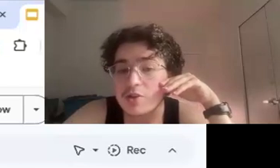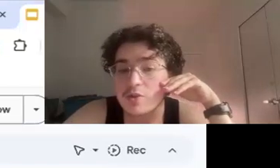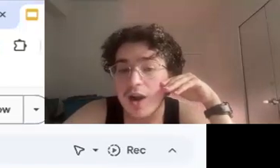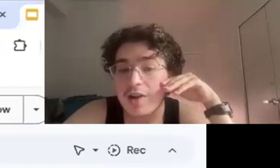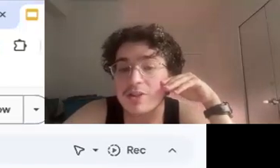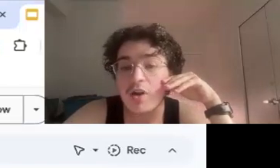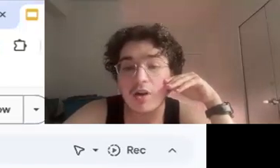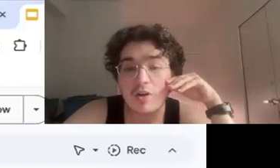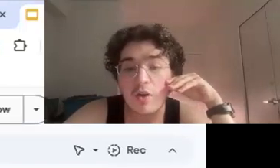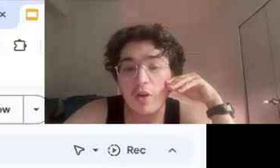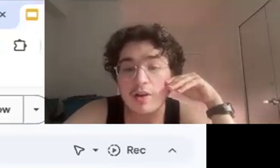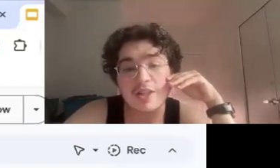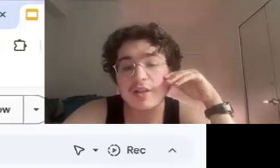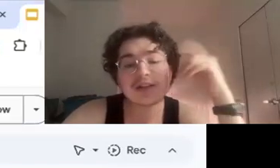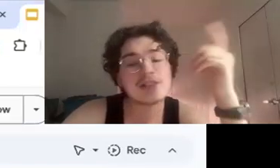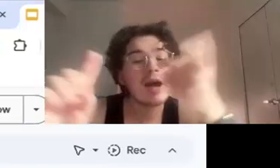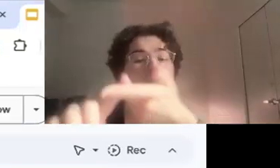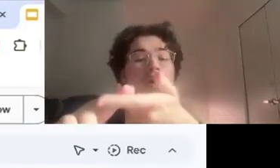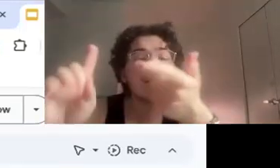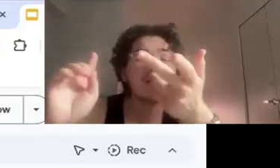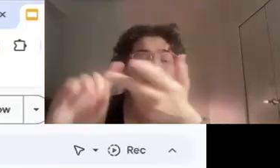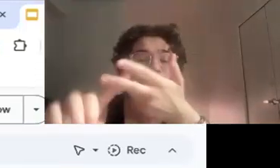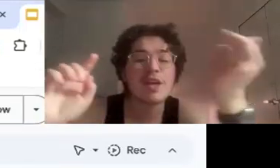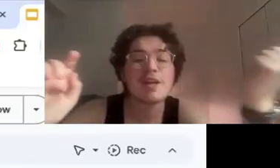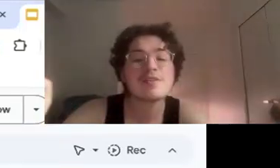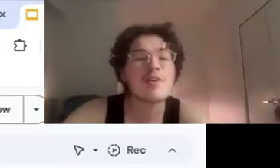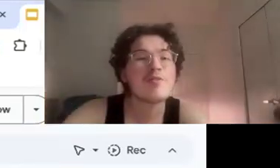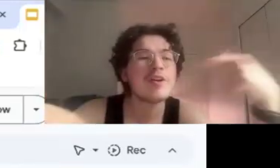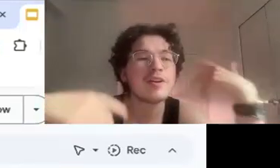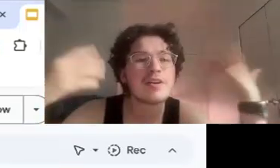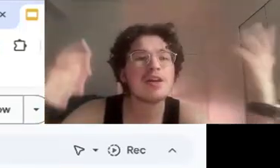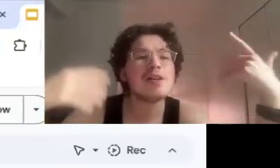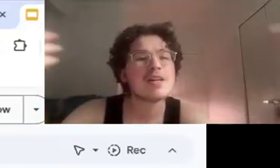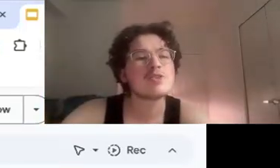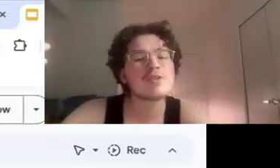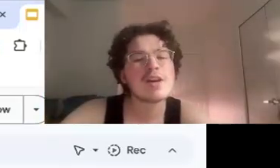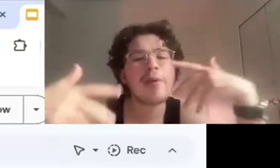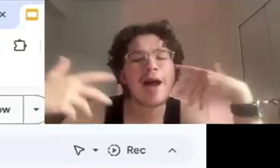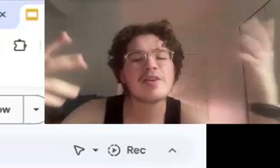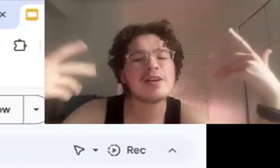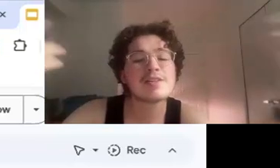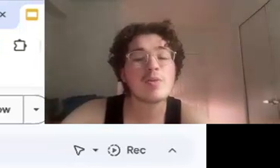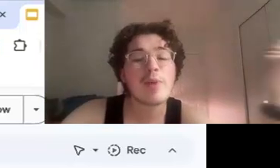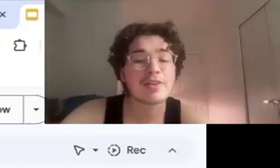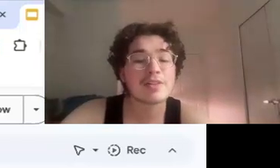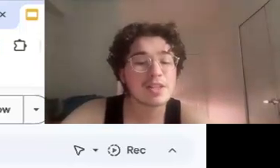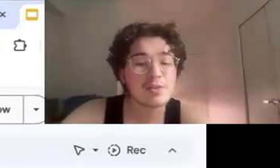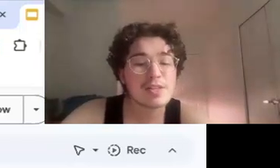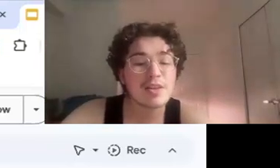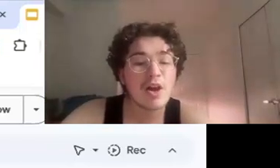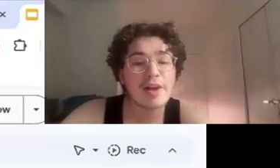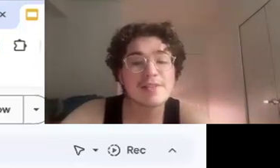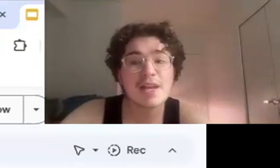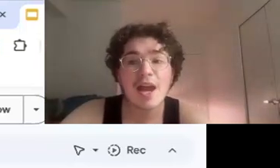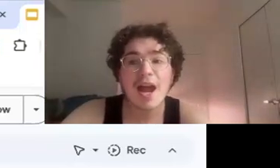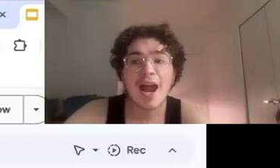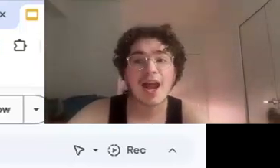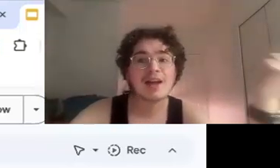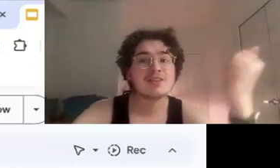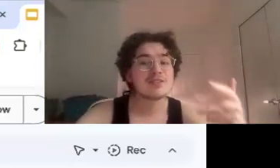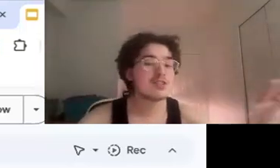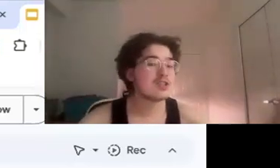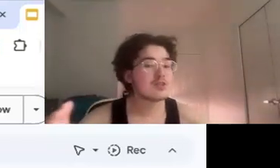course there were, right? I didn't have the time this summer to review the like primary